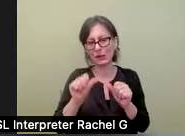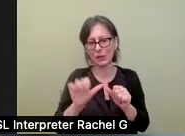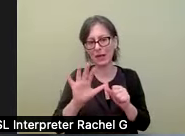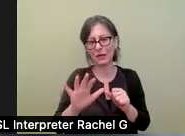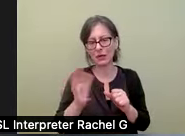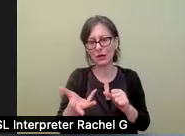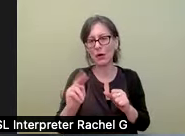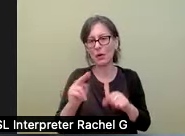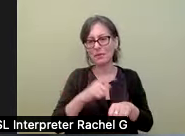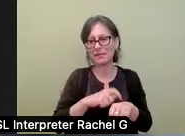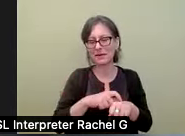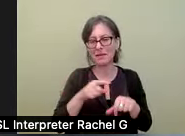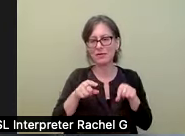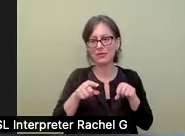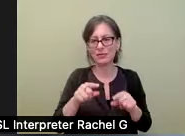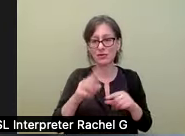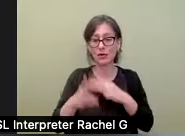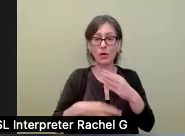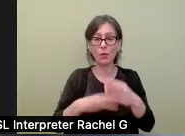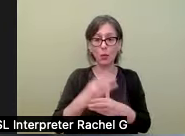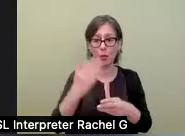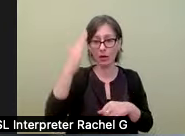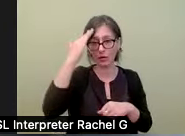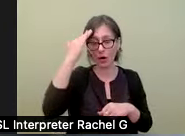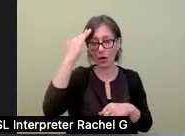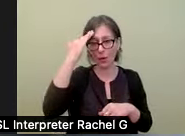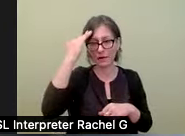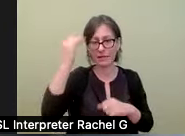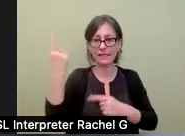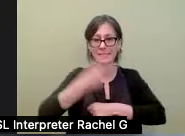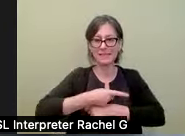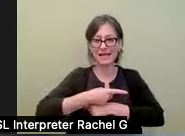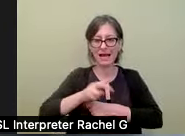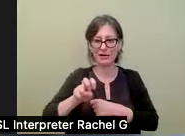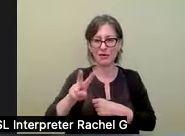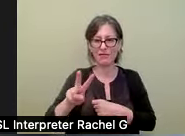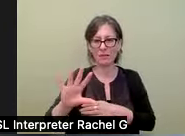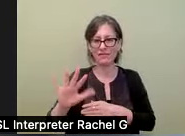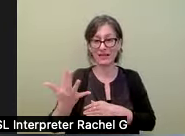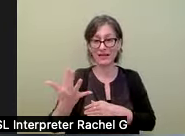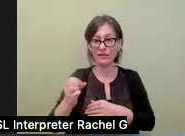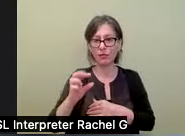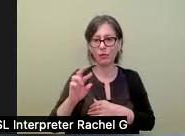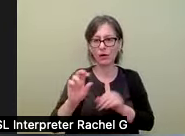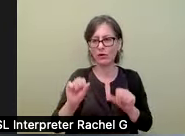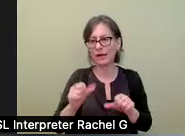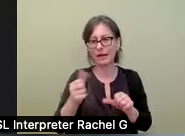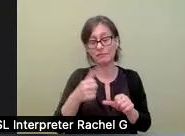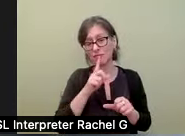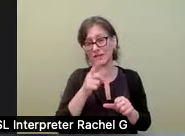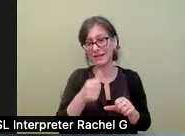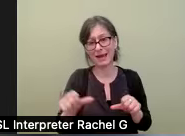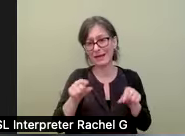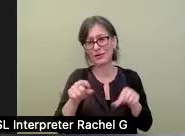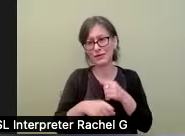do it during World Tsunami Awareness Day, which is November 5th, or you can do it anytime throughout the